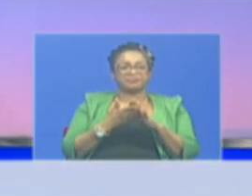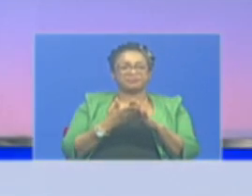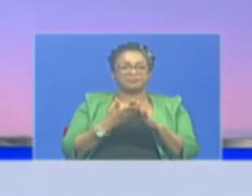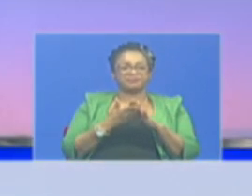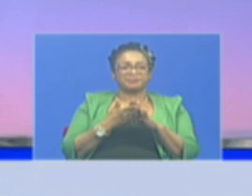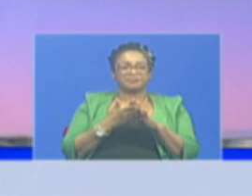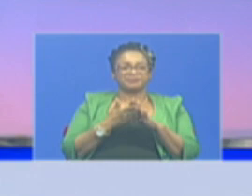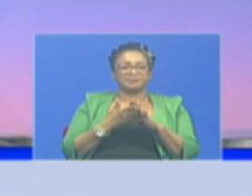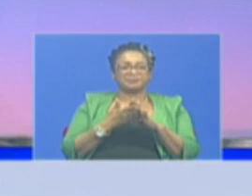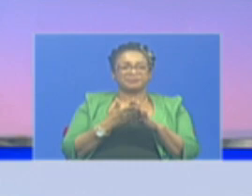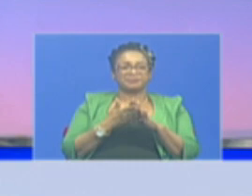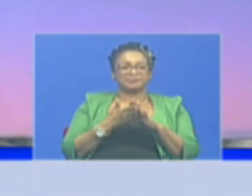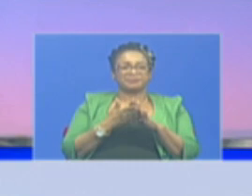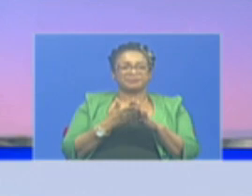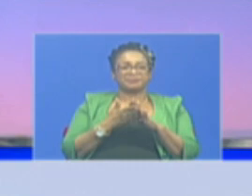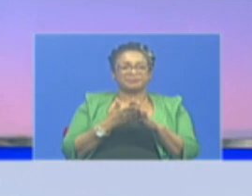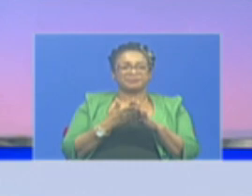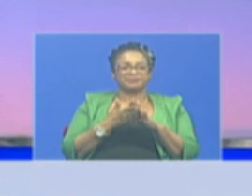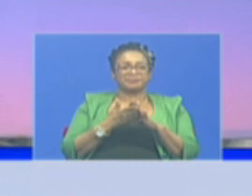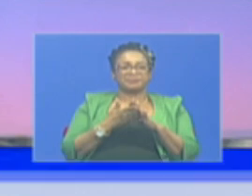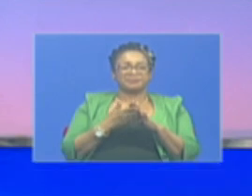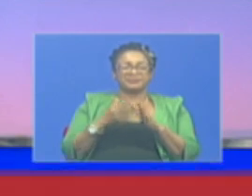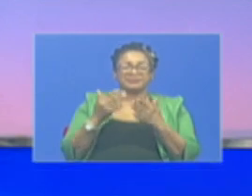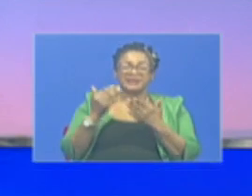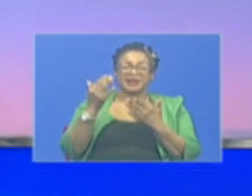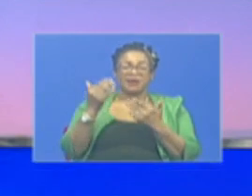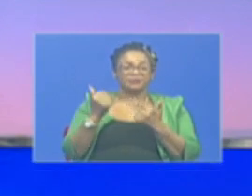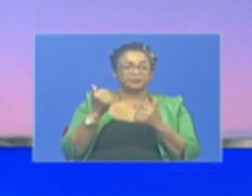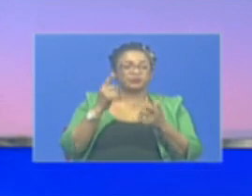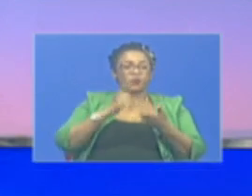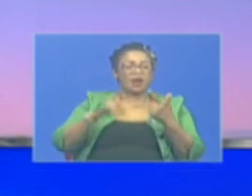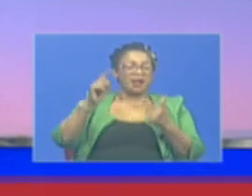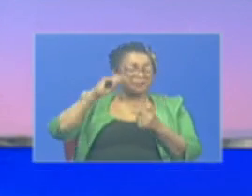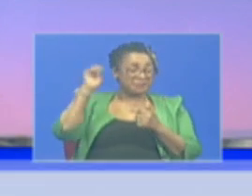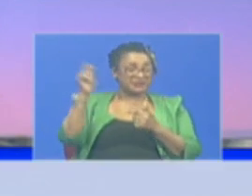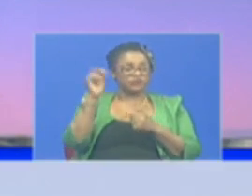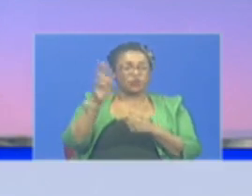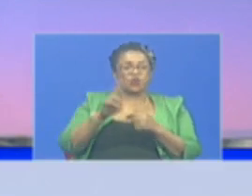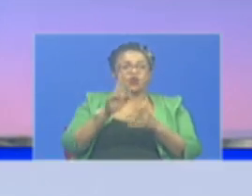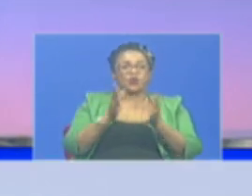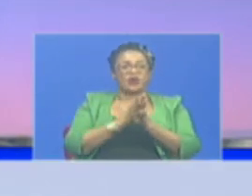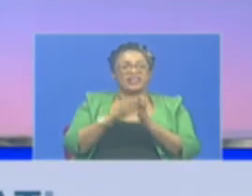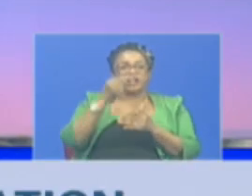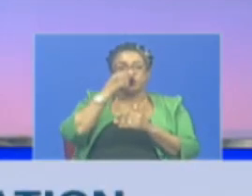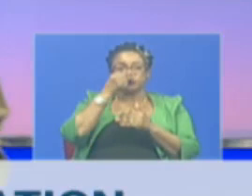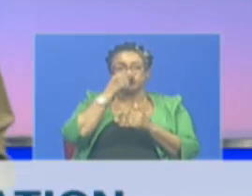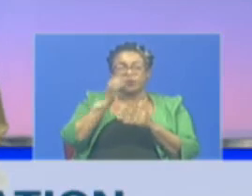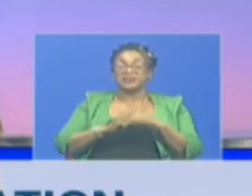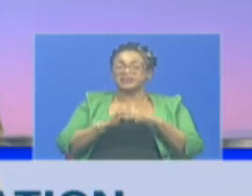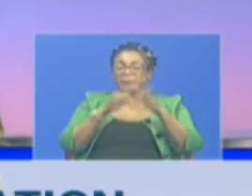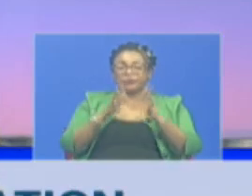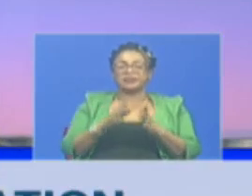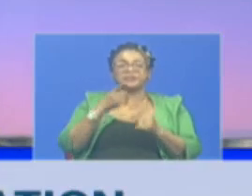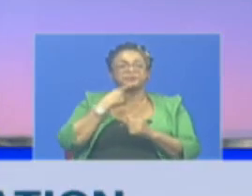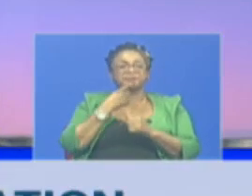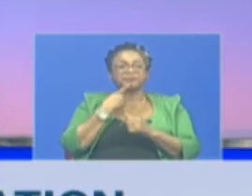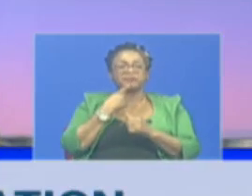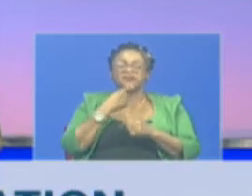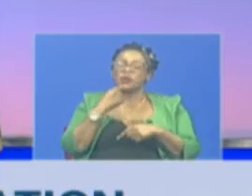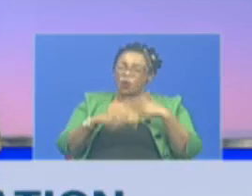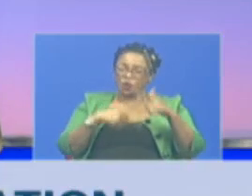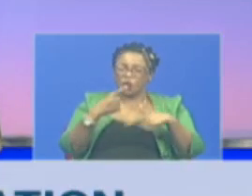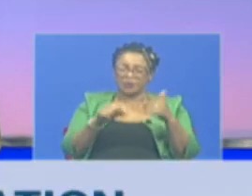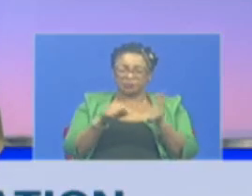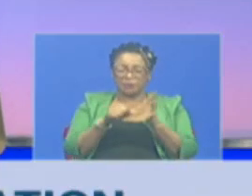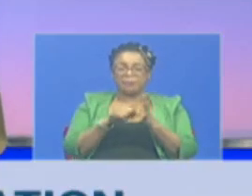Well, what's President Uhuru's end game in war with Ruto? Deputy President William Ruto's supporters claimed the ongoing purge on